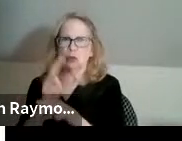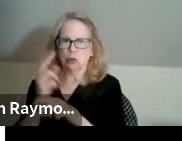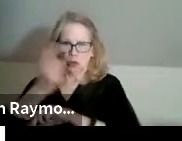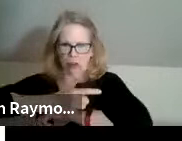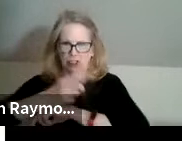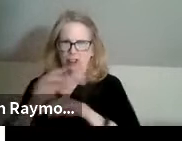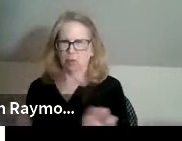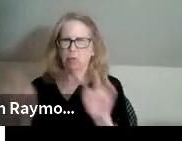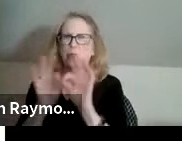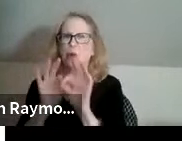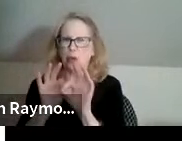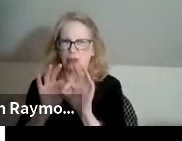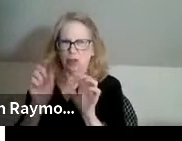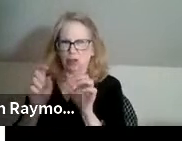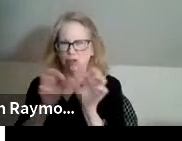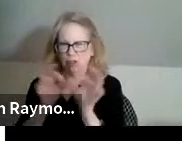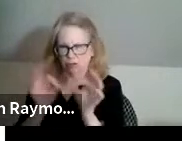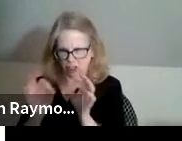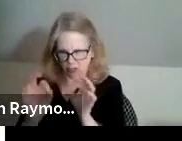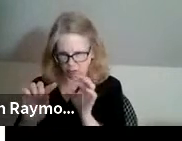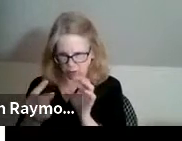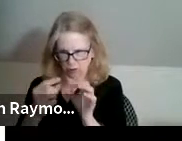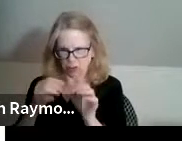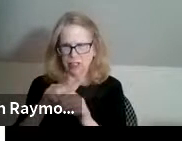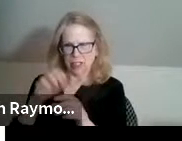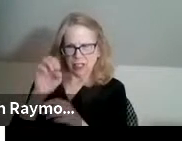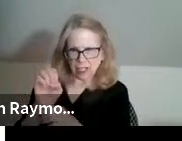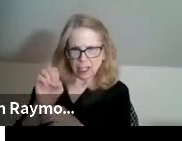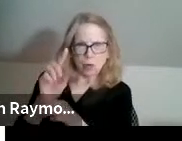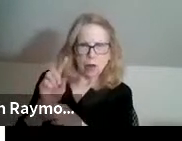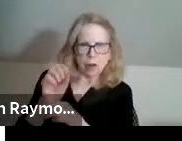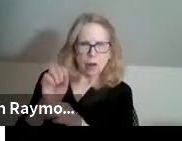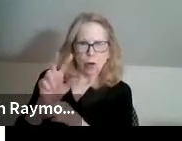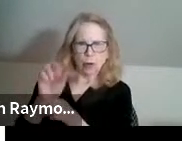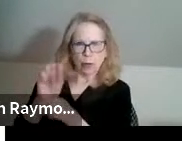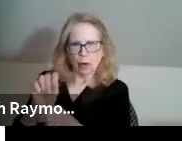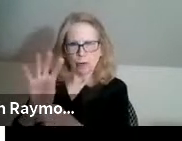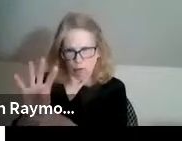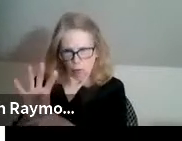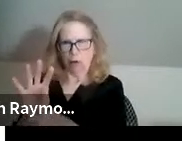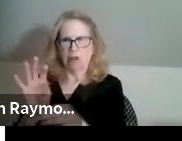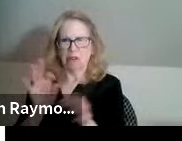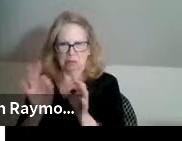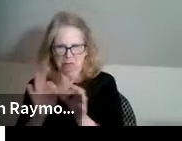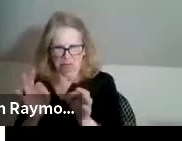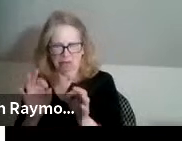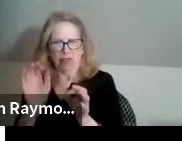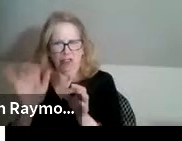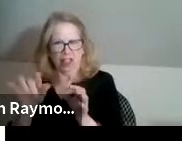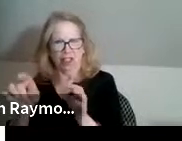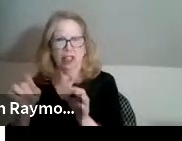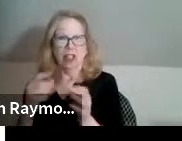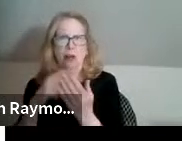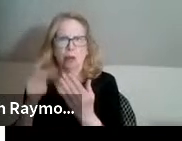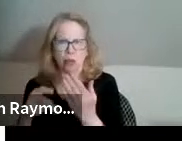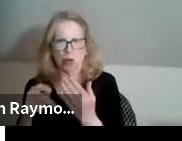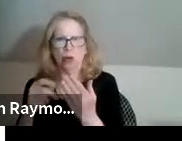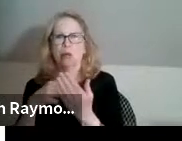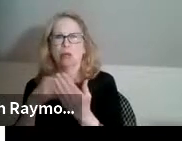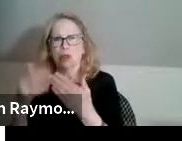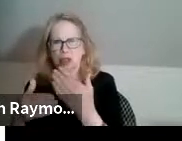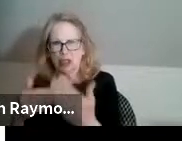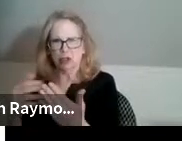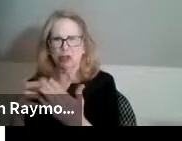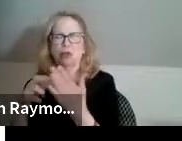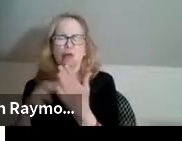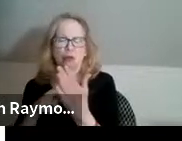very important to be defined. These are found in E103.4, and software is program, procedures, rules, and related